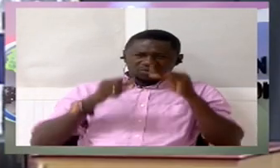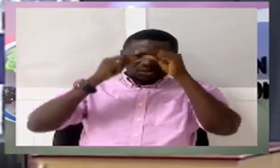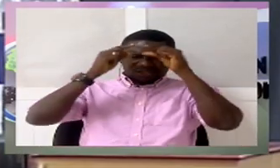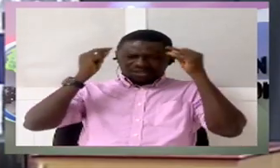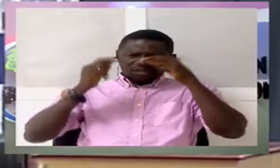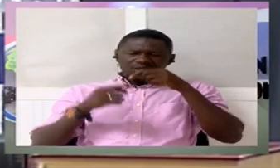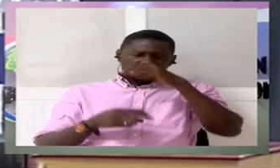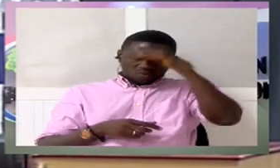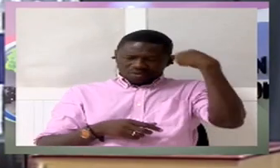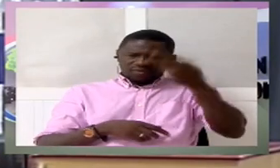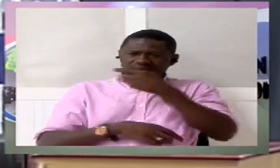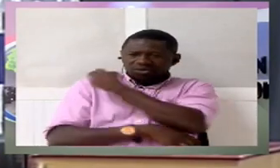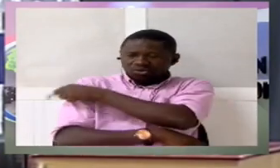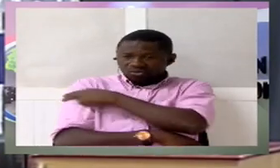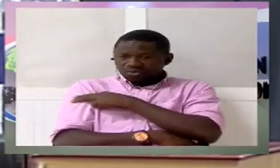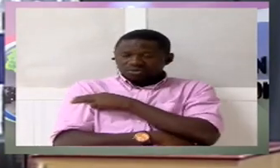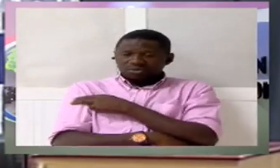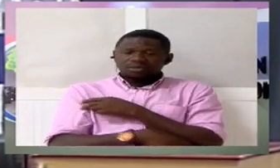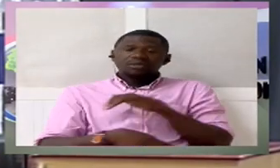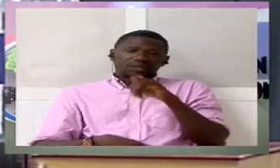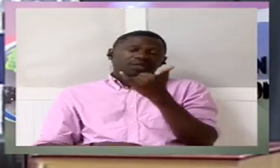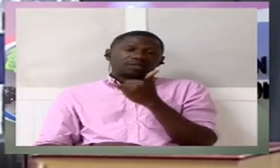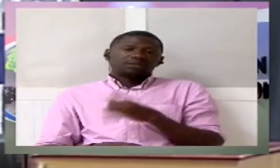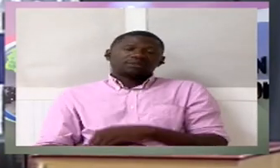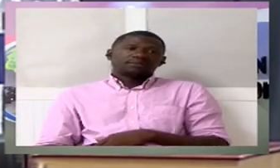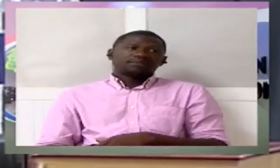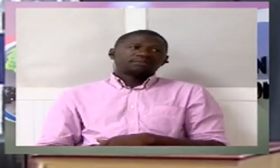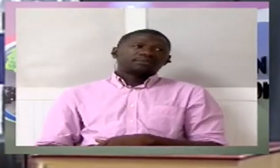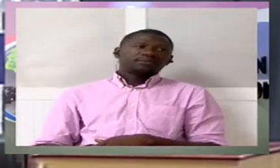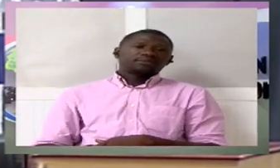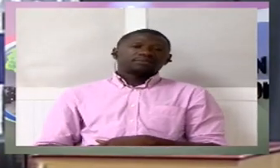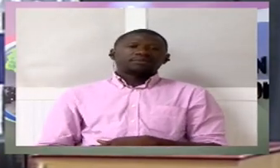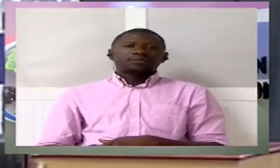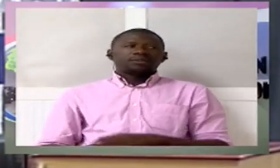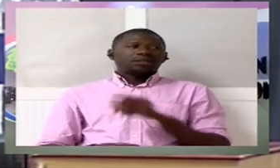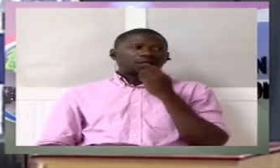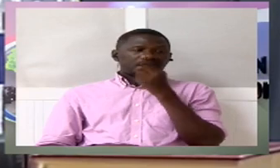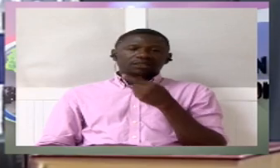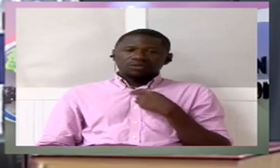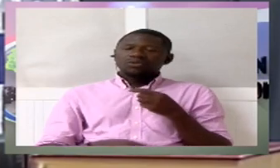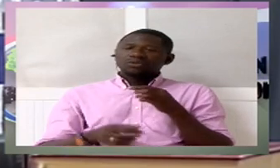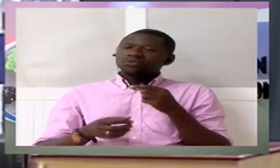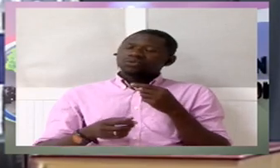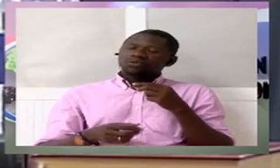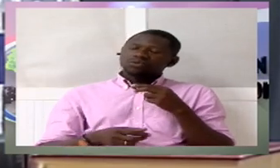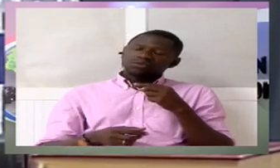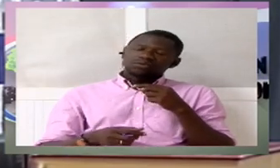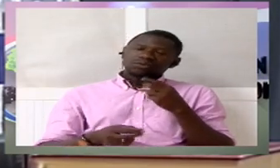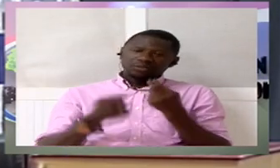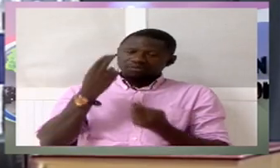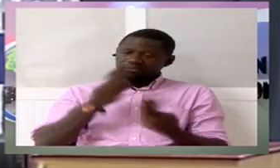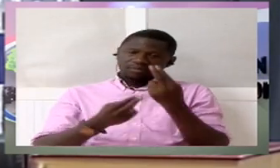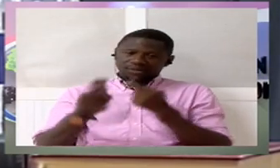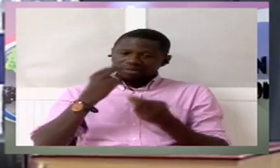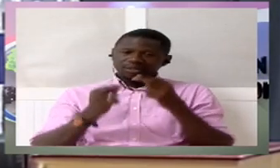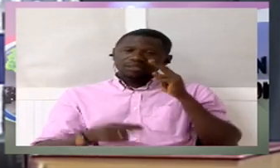lopitano kono doku lalle muti. Yes, they were hospital staff. Iko ibe test ol ni repeat la. They said they are going to repeat the tests that